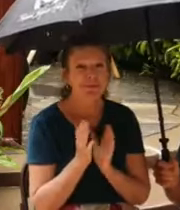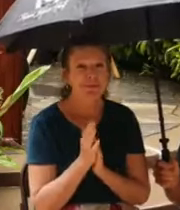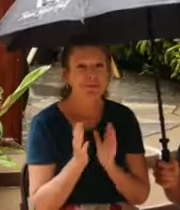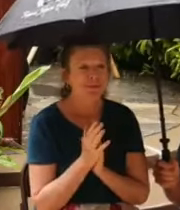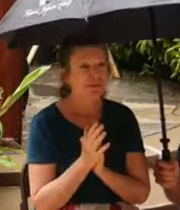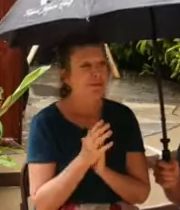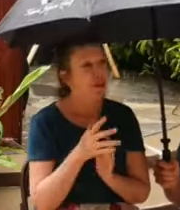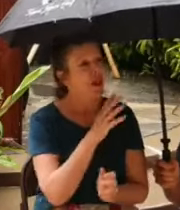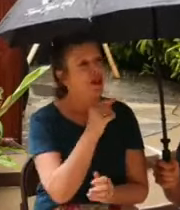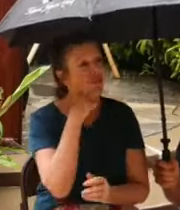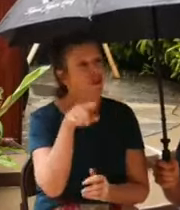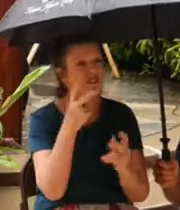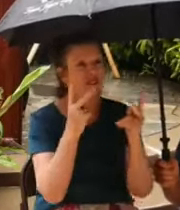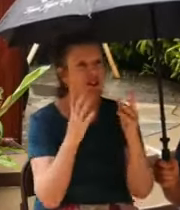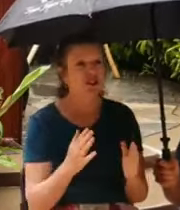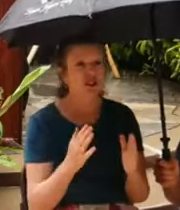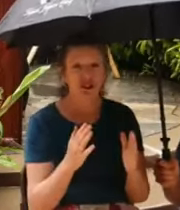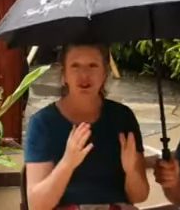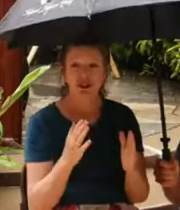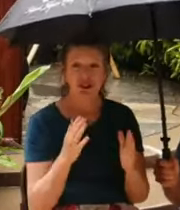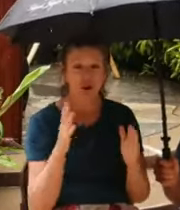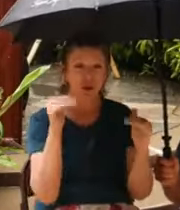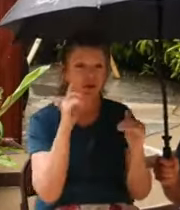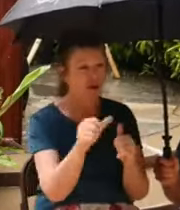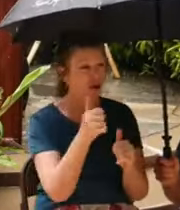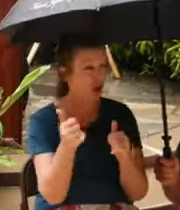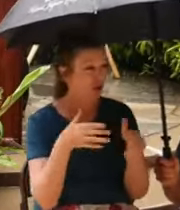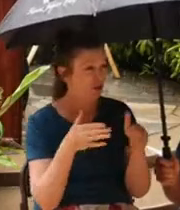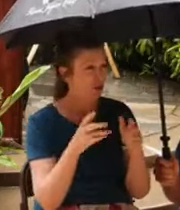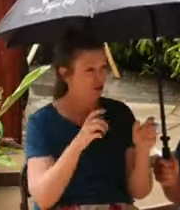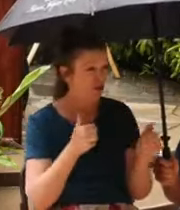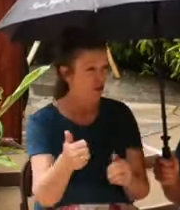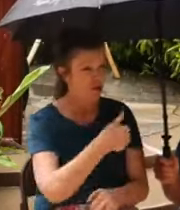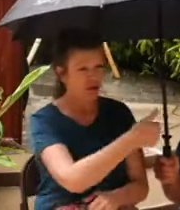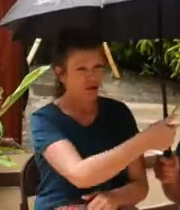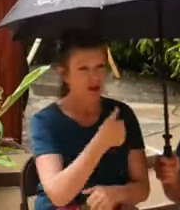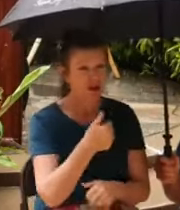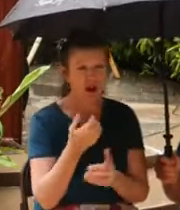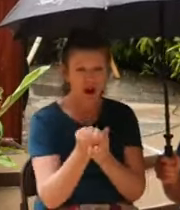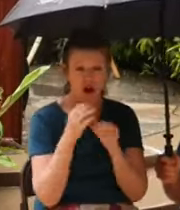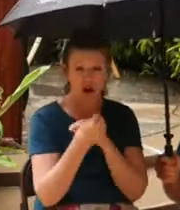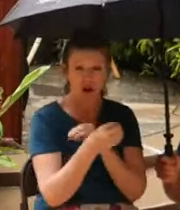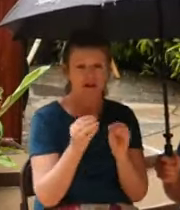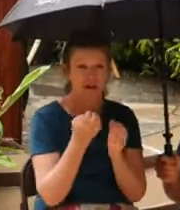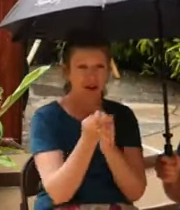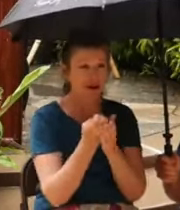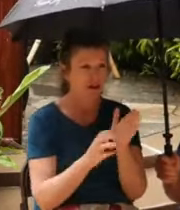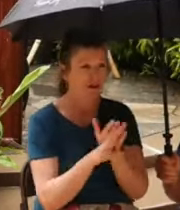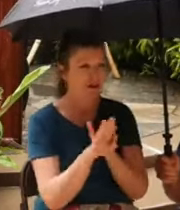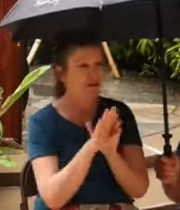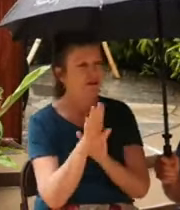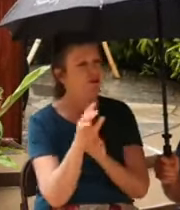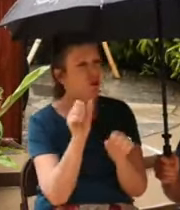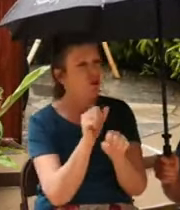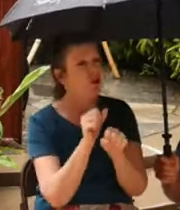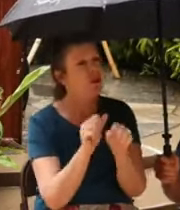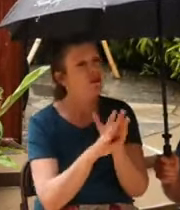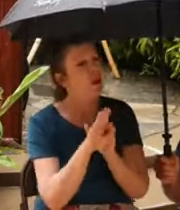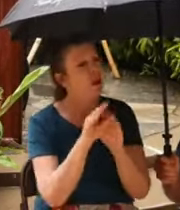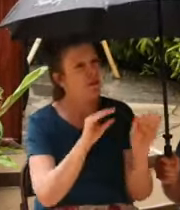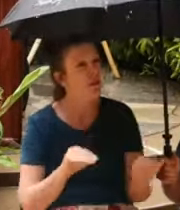And for visitors open to alternative modes of transportation, our Office of Economic Development is working to develop a